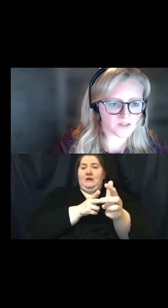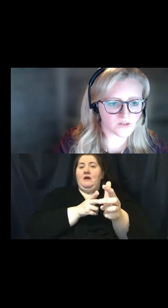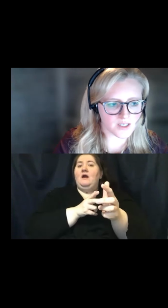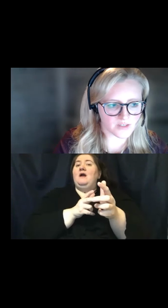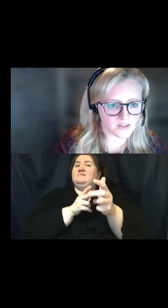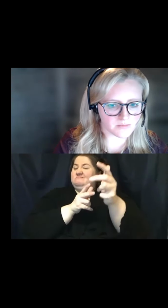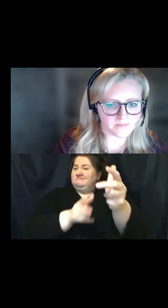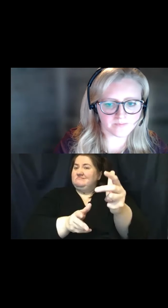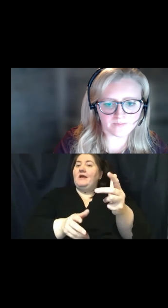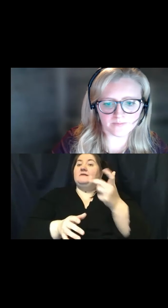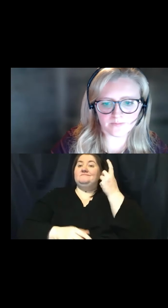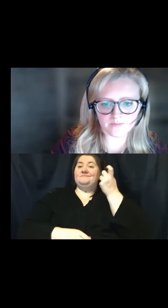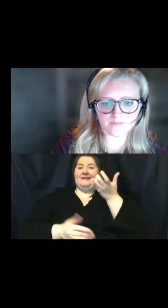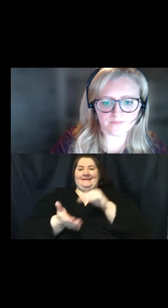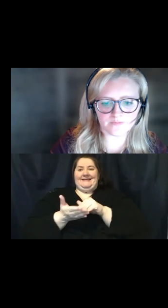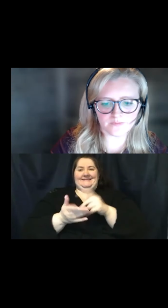ensure bicycle safety.